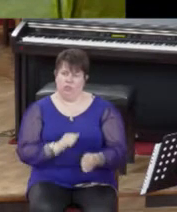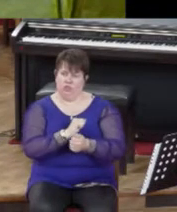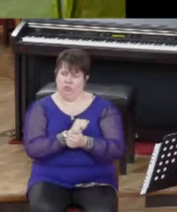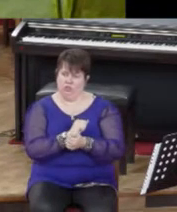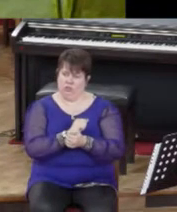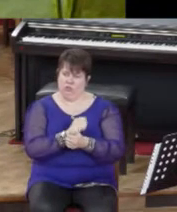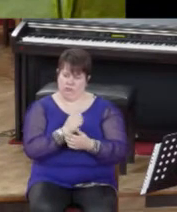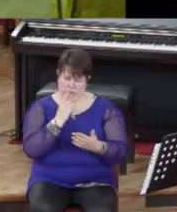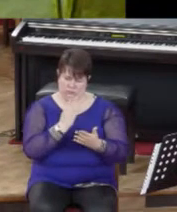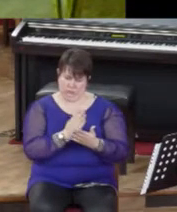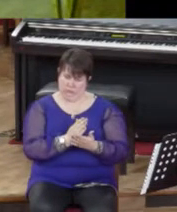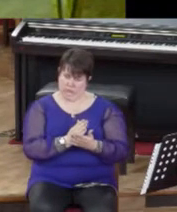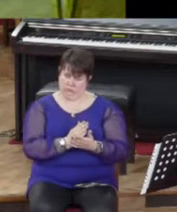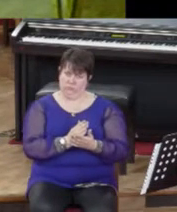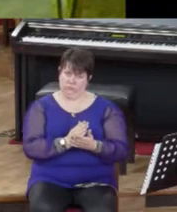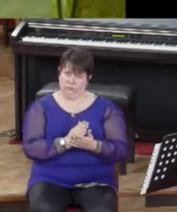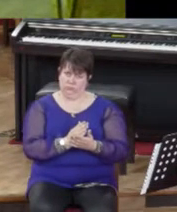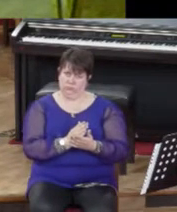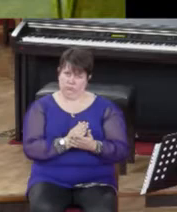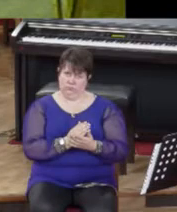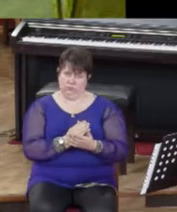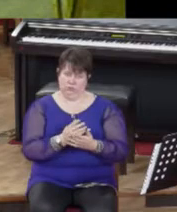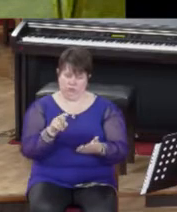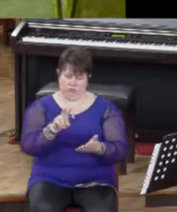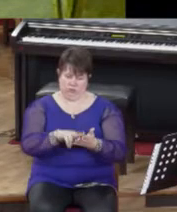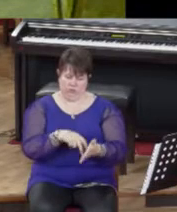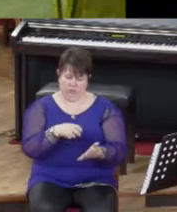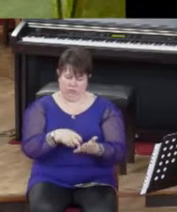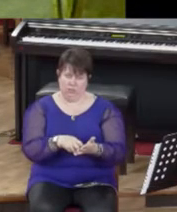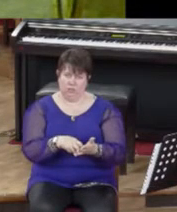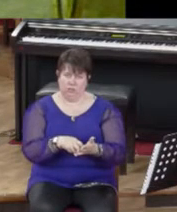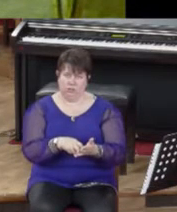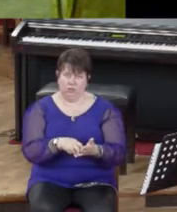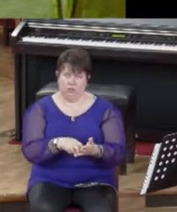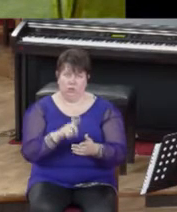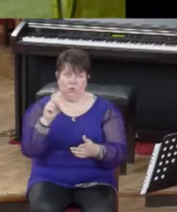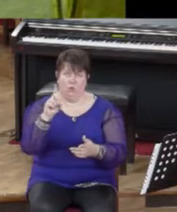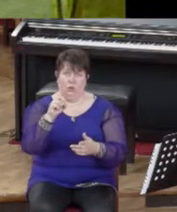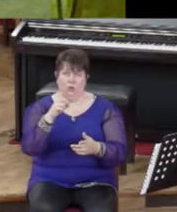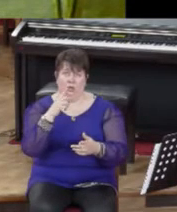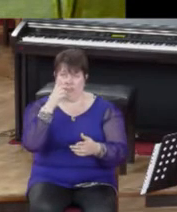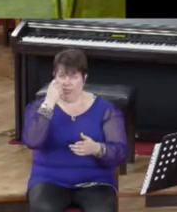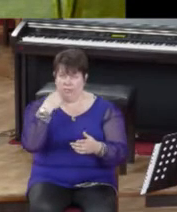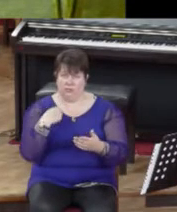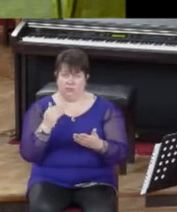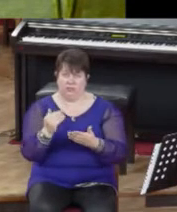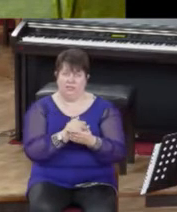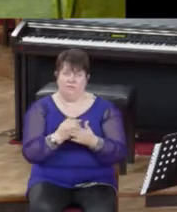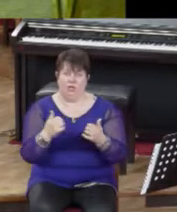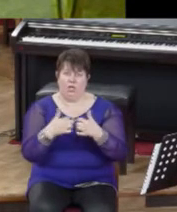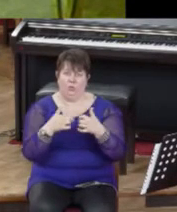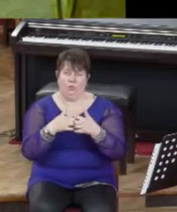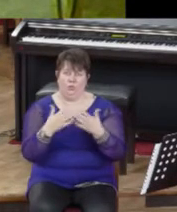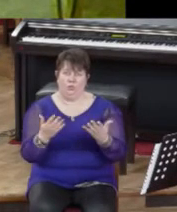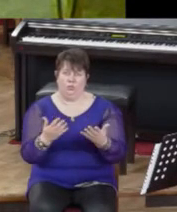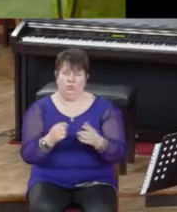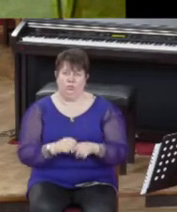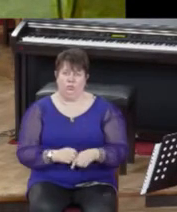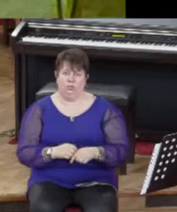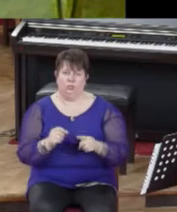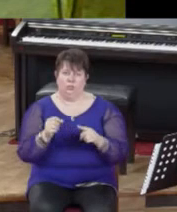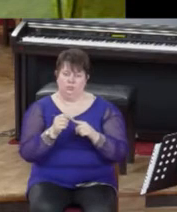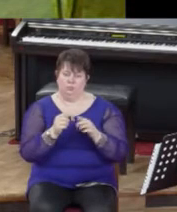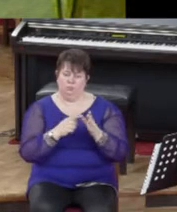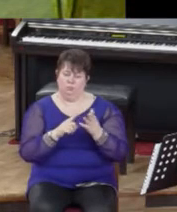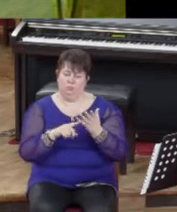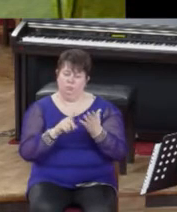so convinced that he gets down on his knees and he says, "What must I do to be saved?" And Paul takes him